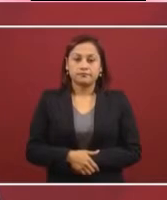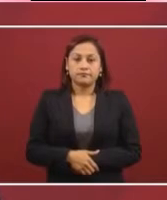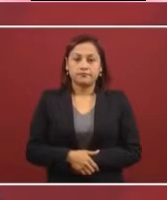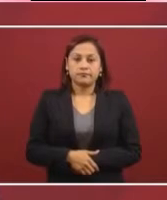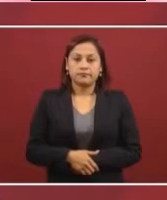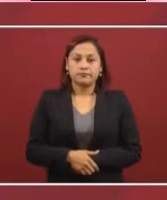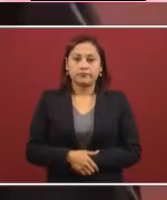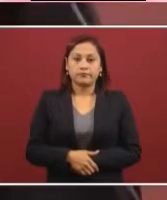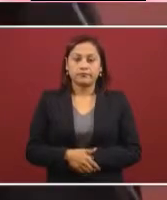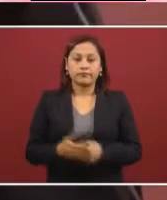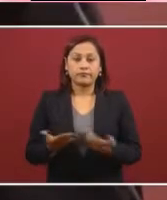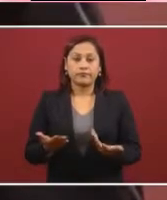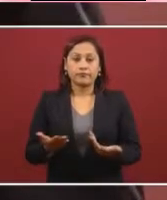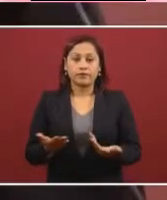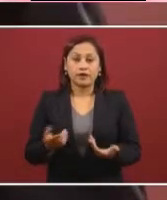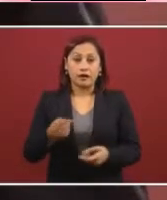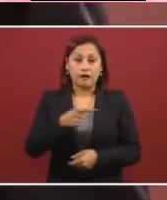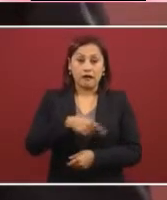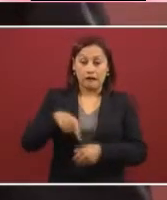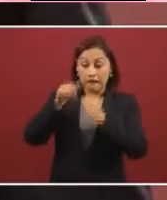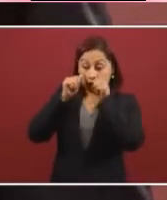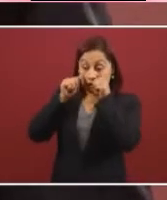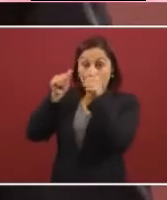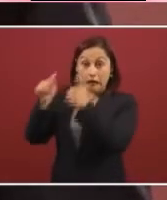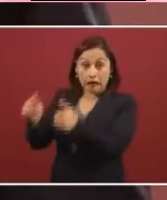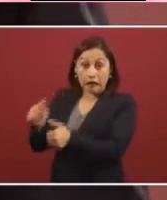They never did anything for the young people.